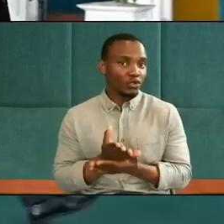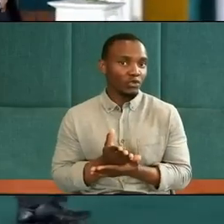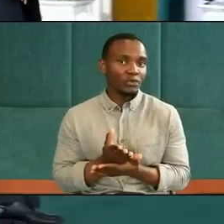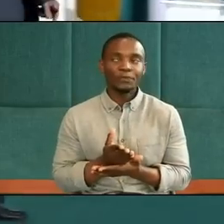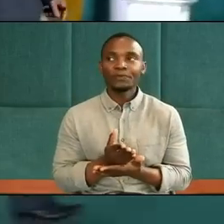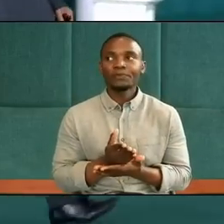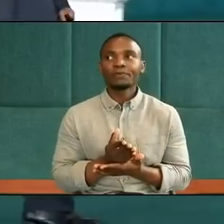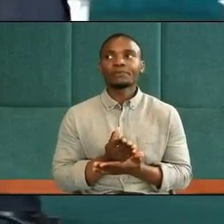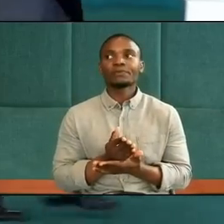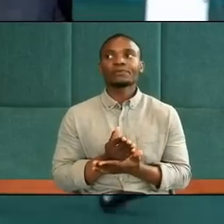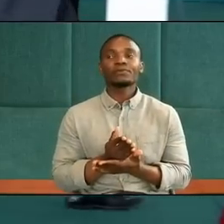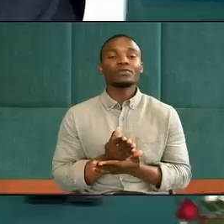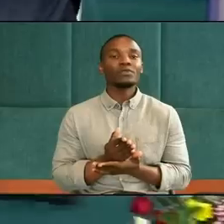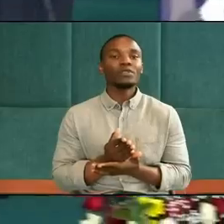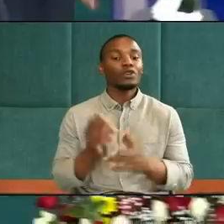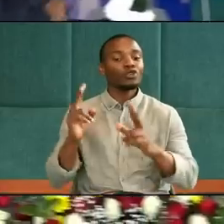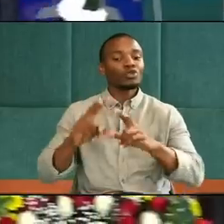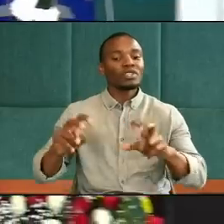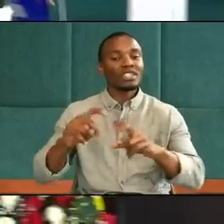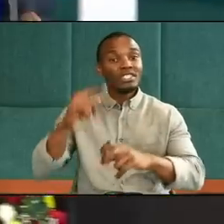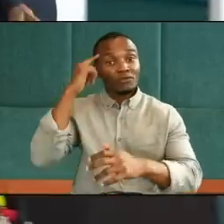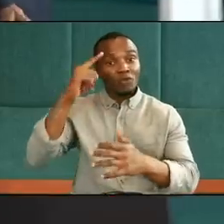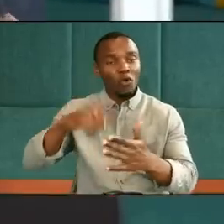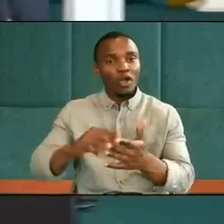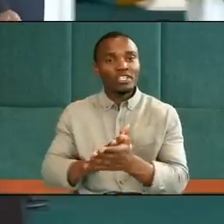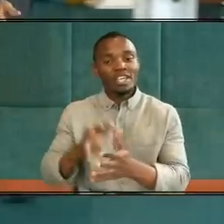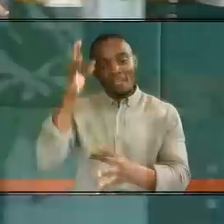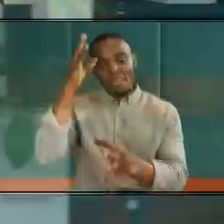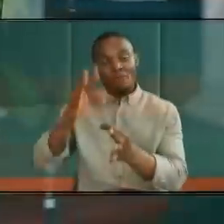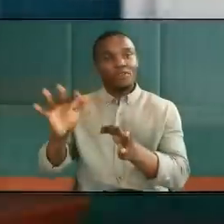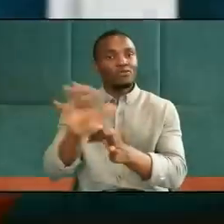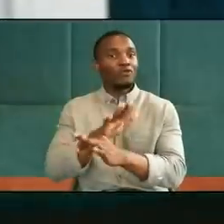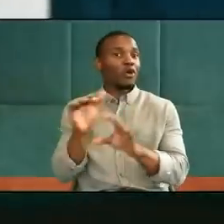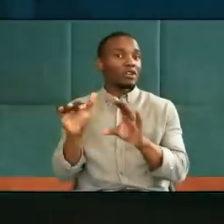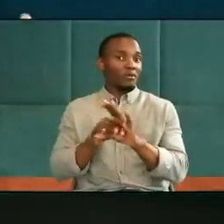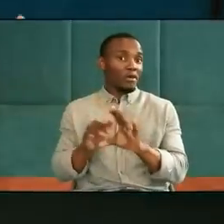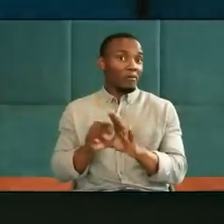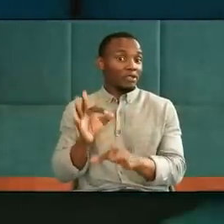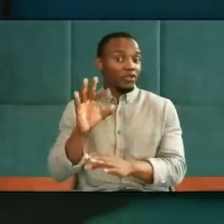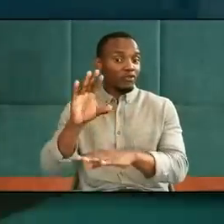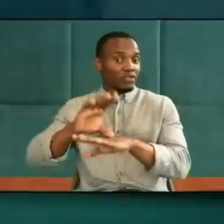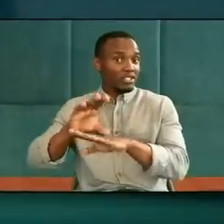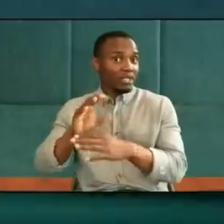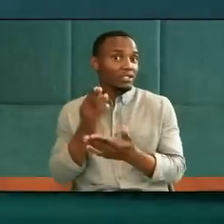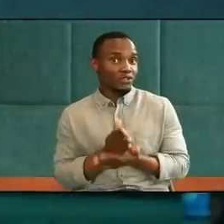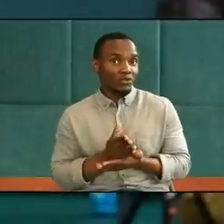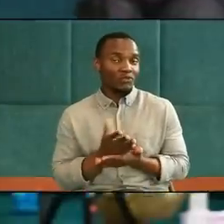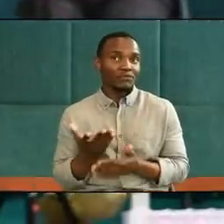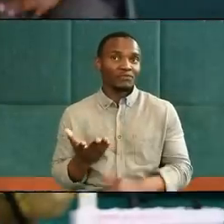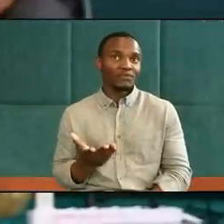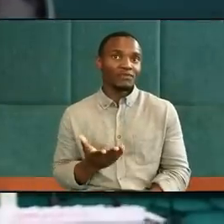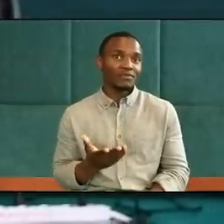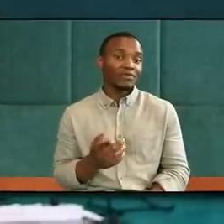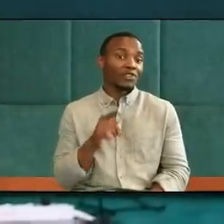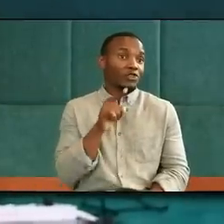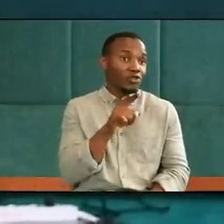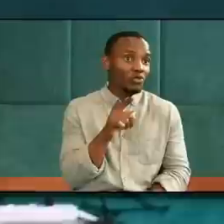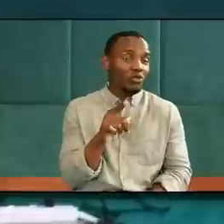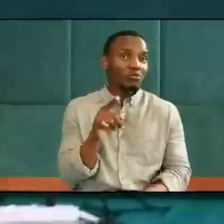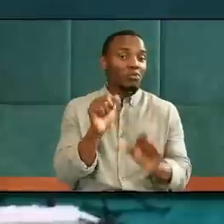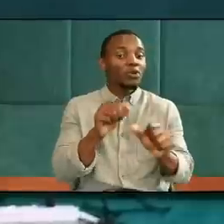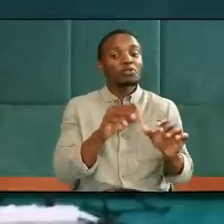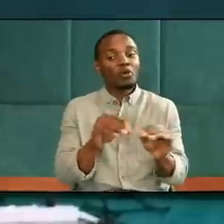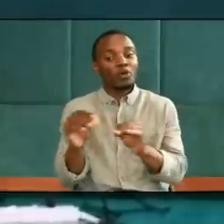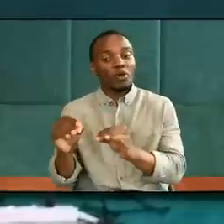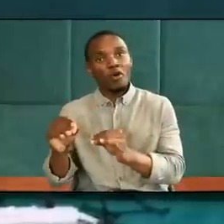amen, to look for the faithful members of the church. You'd have gone